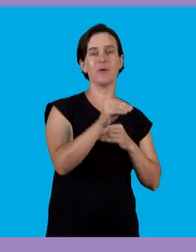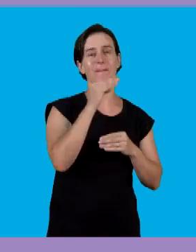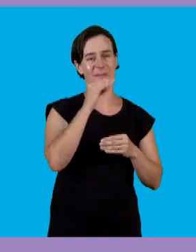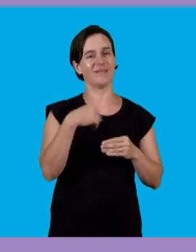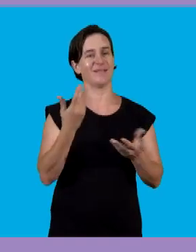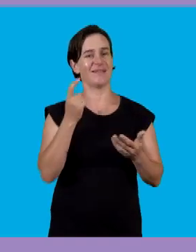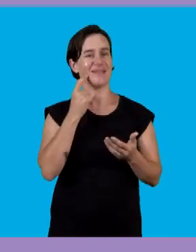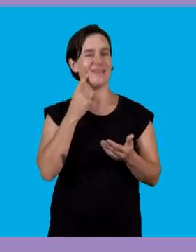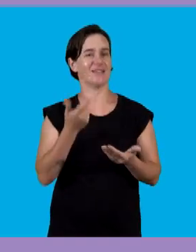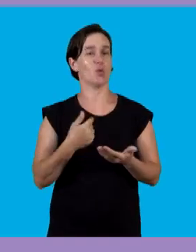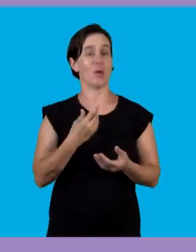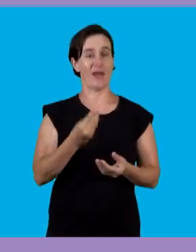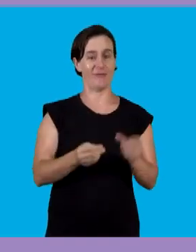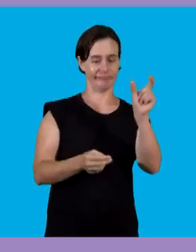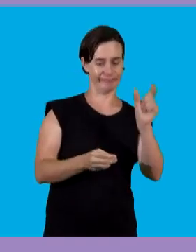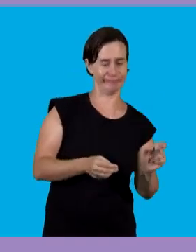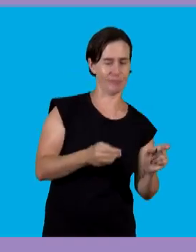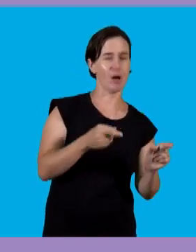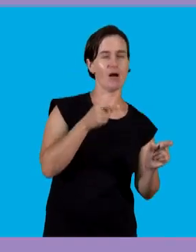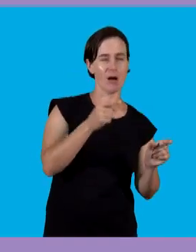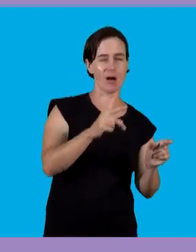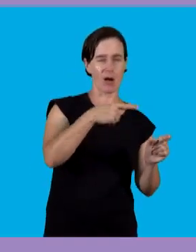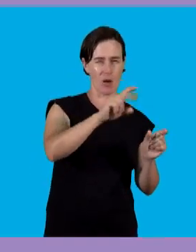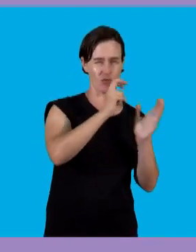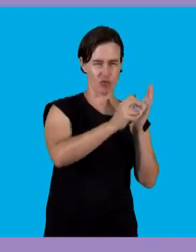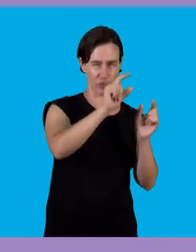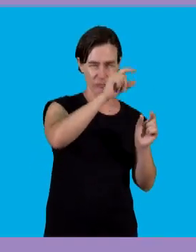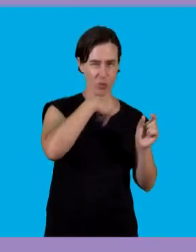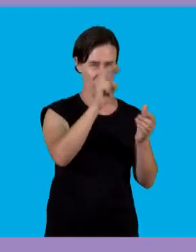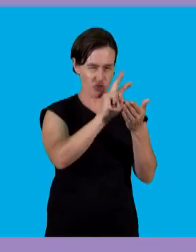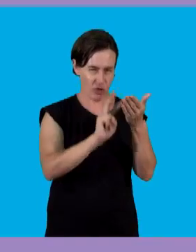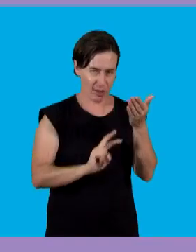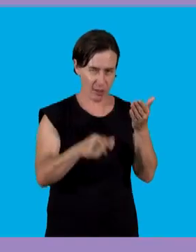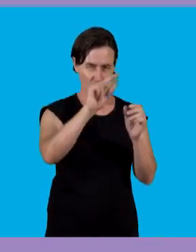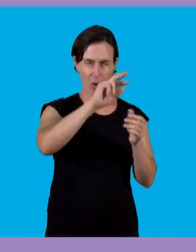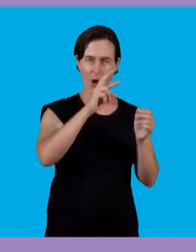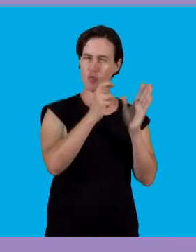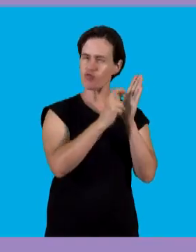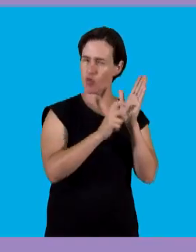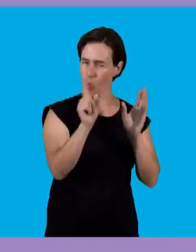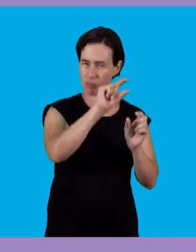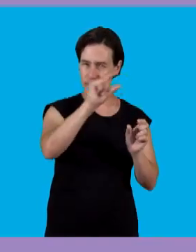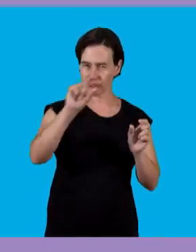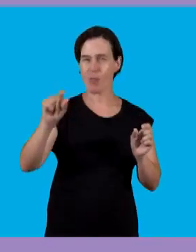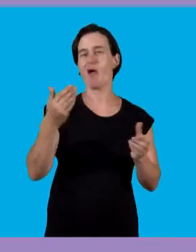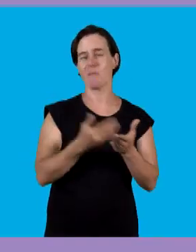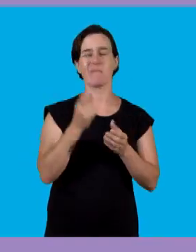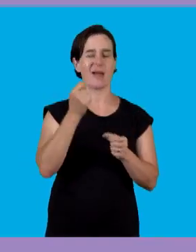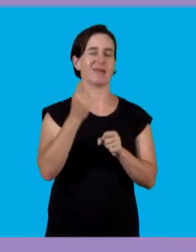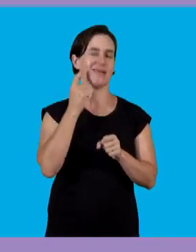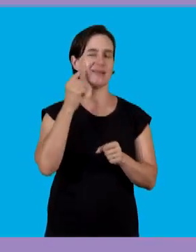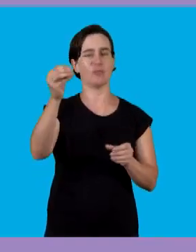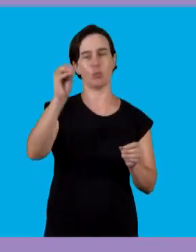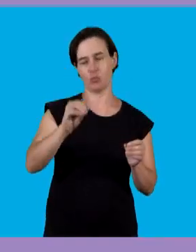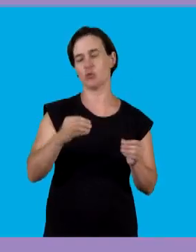those input values that we used to apply this rule that was given verbally, and then that will